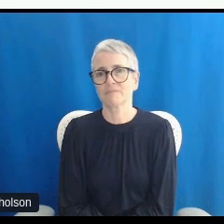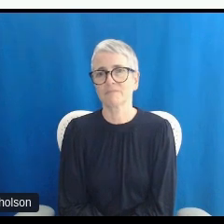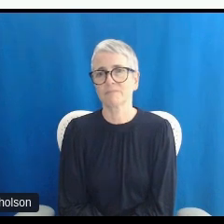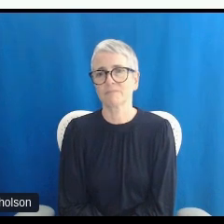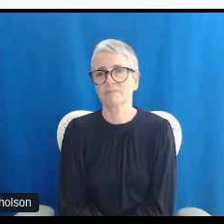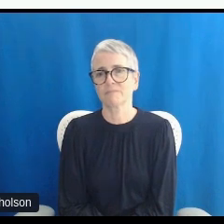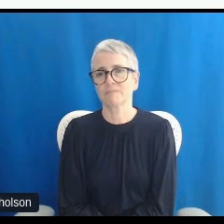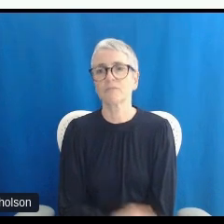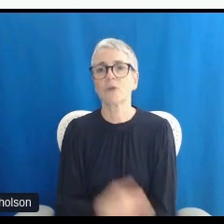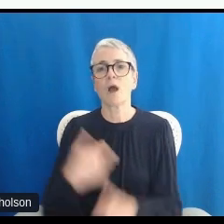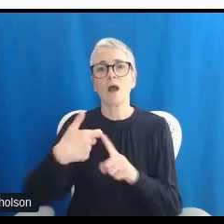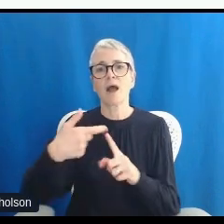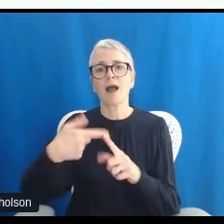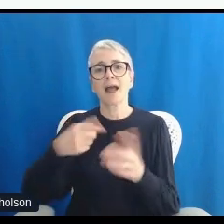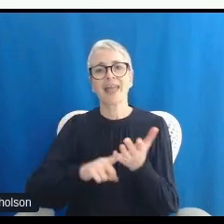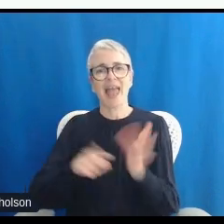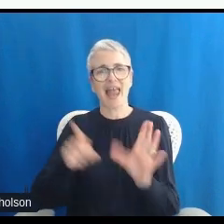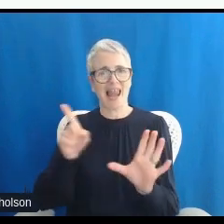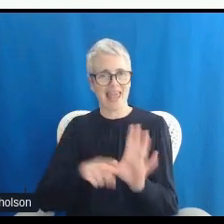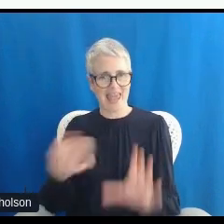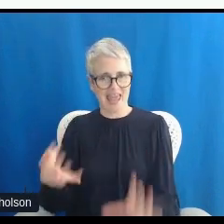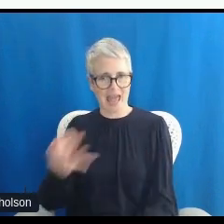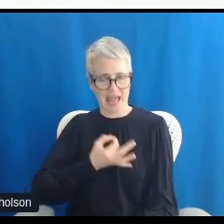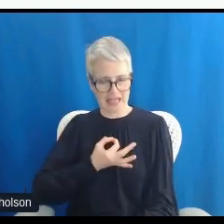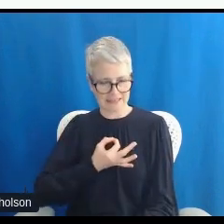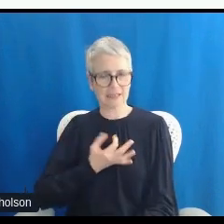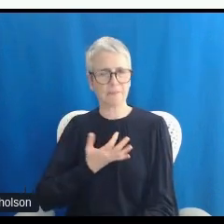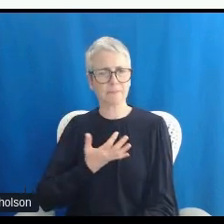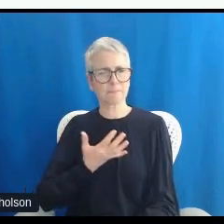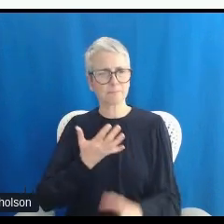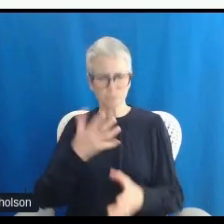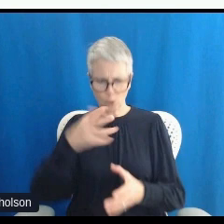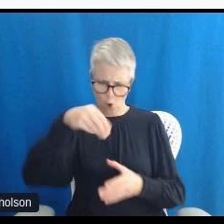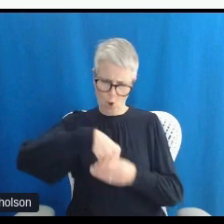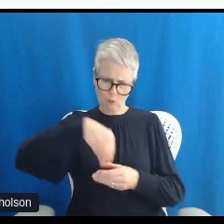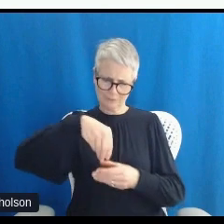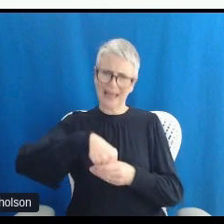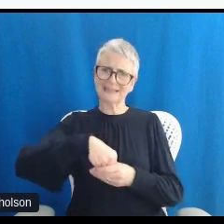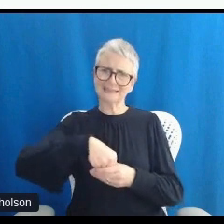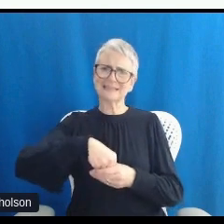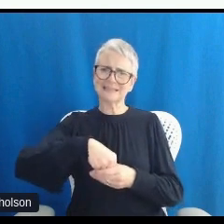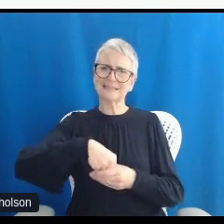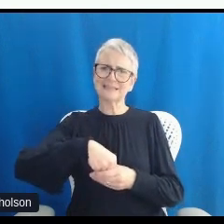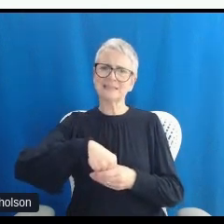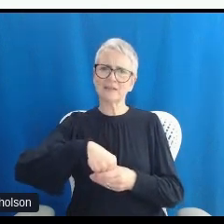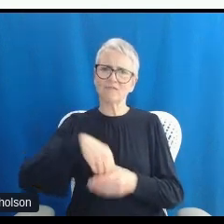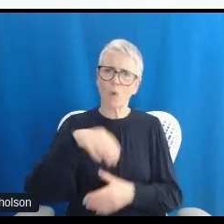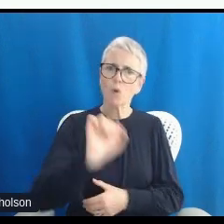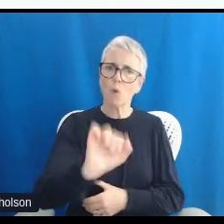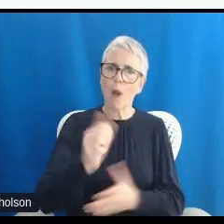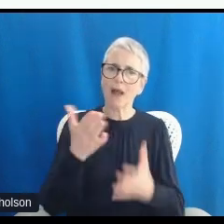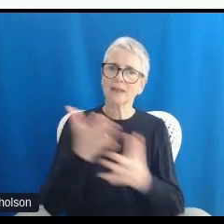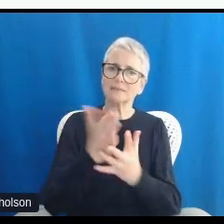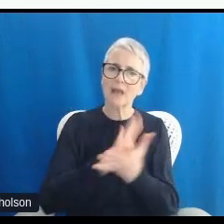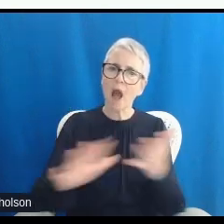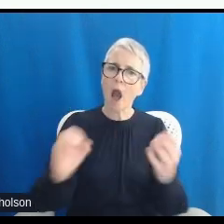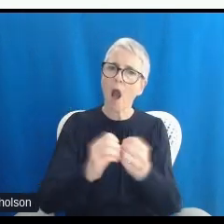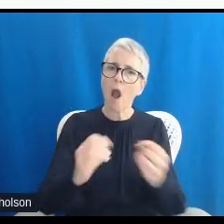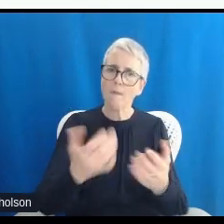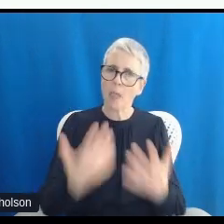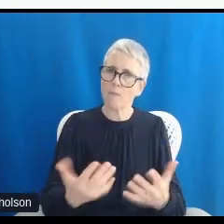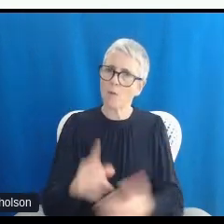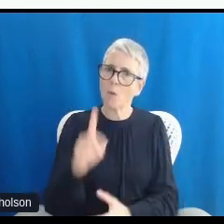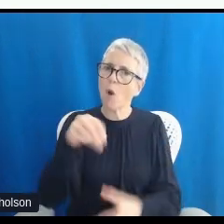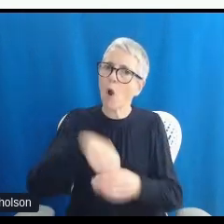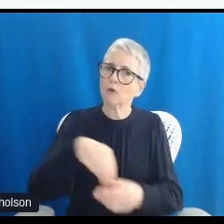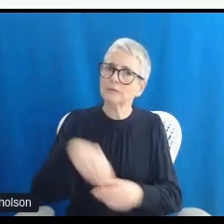Kelly asks, what types of content do you have in your accessibility hub so far? So our hub